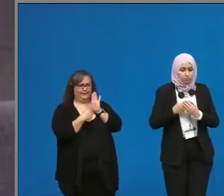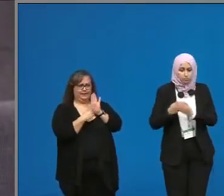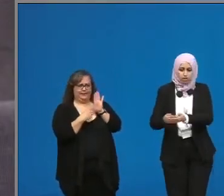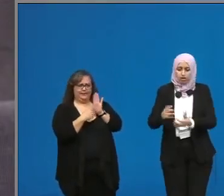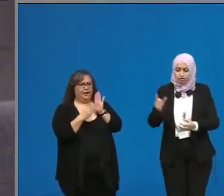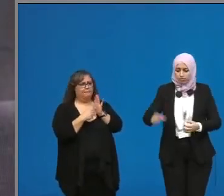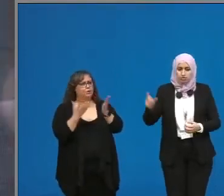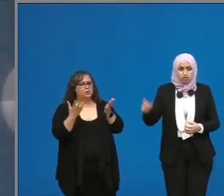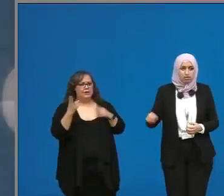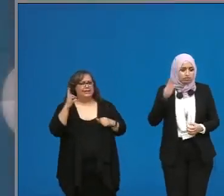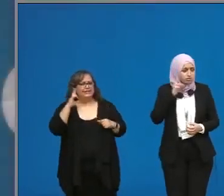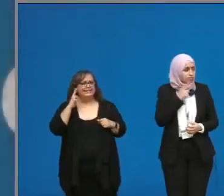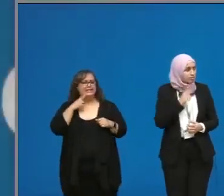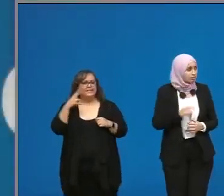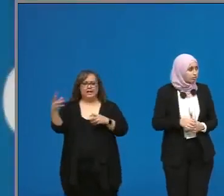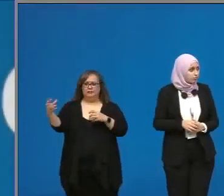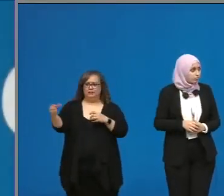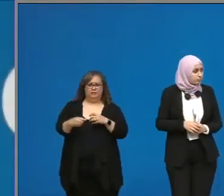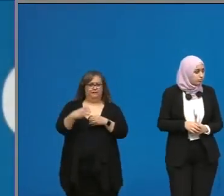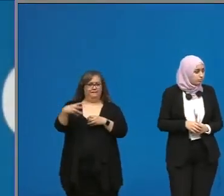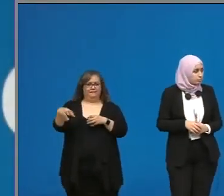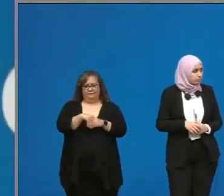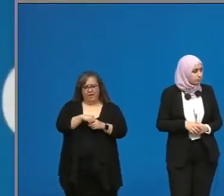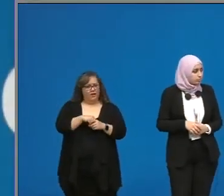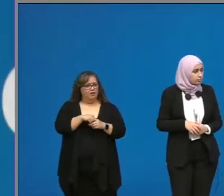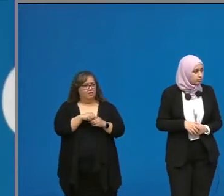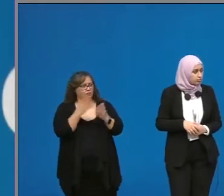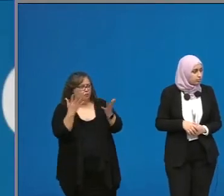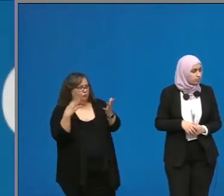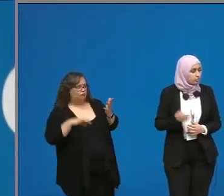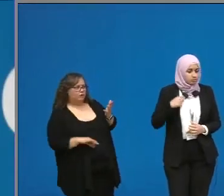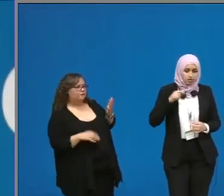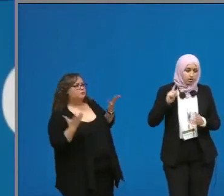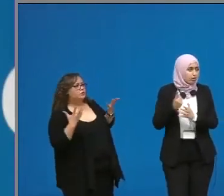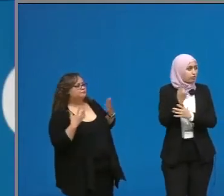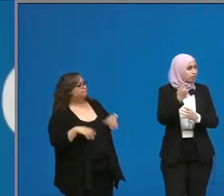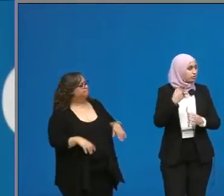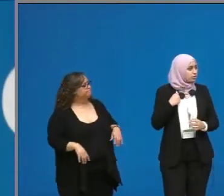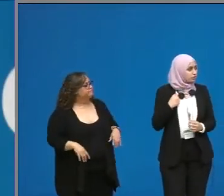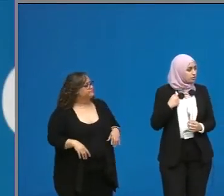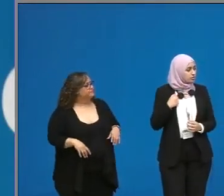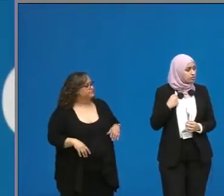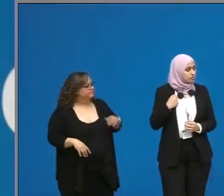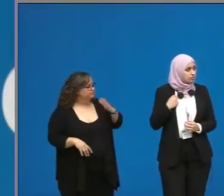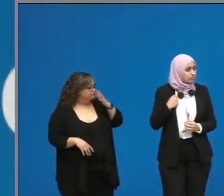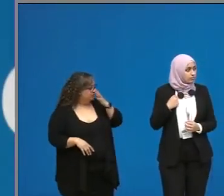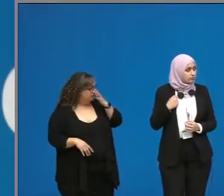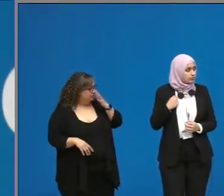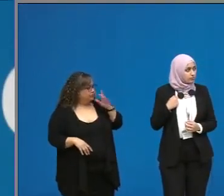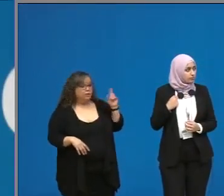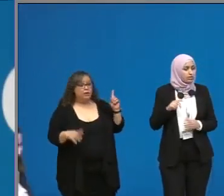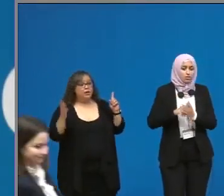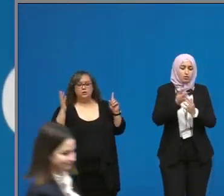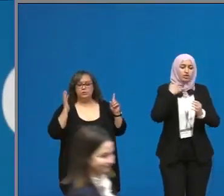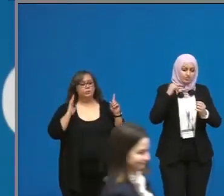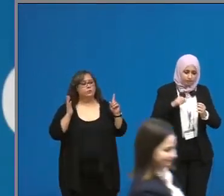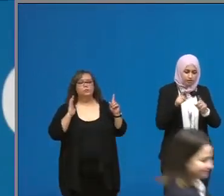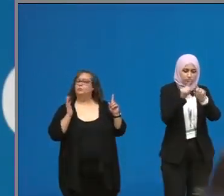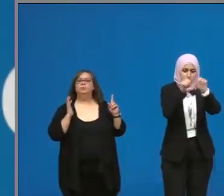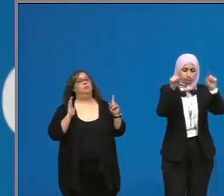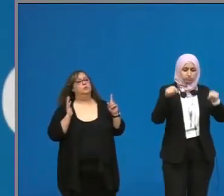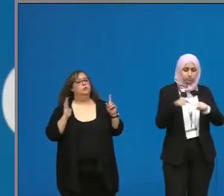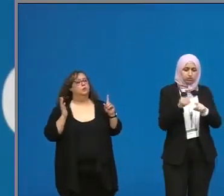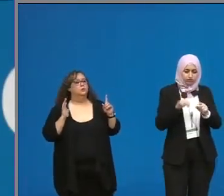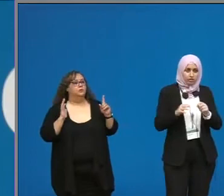the Yes, project? of course. Well, when we first started, we we had the avatars with no background in the back,